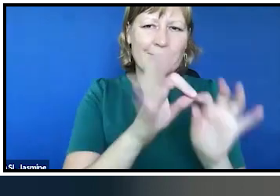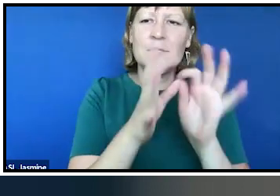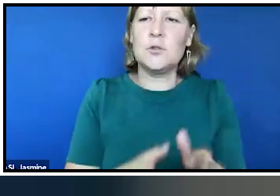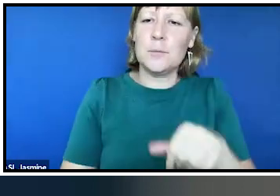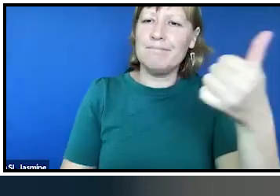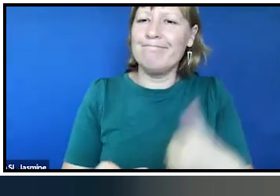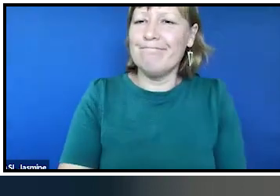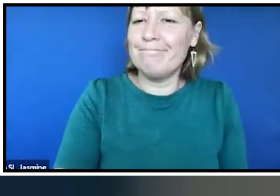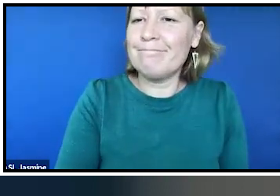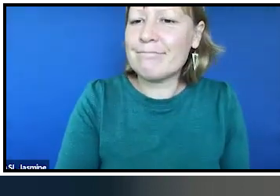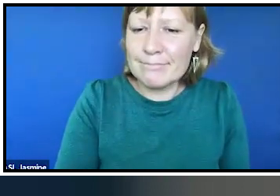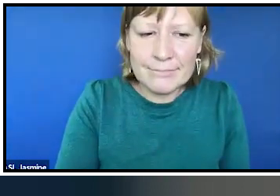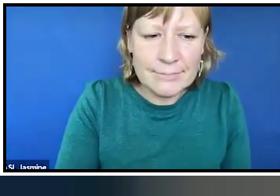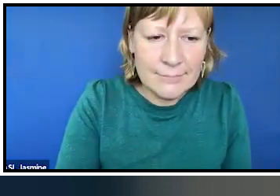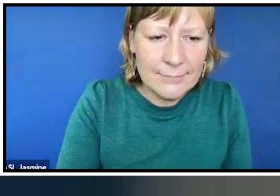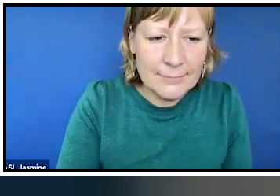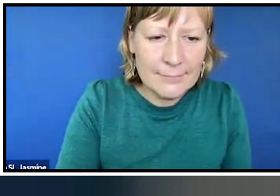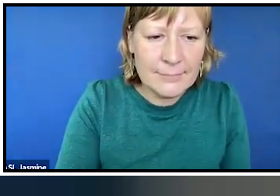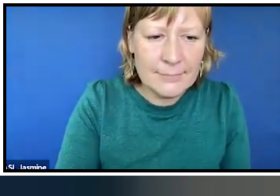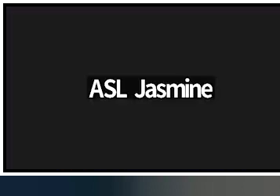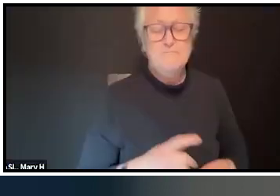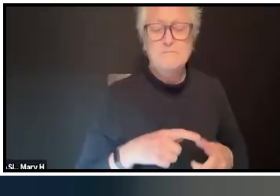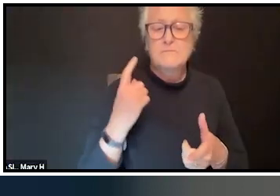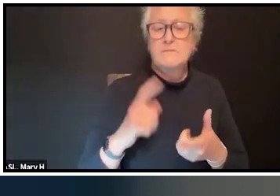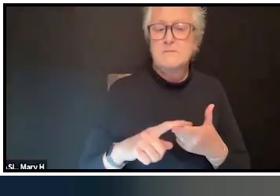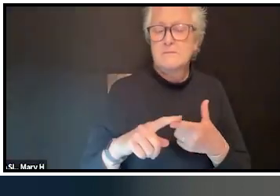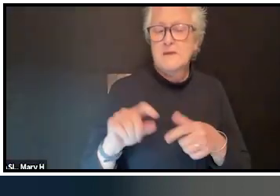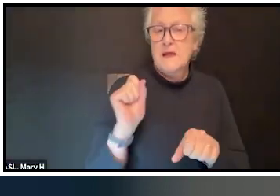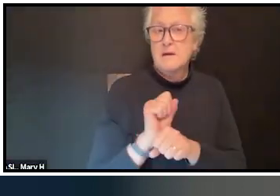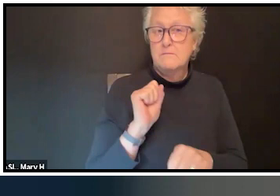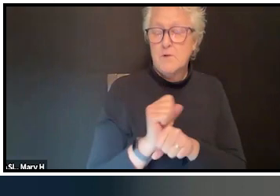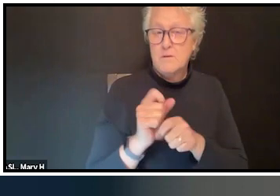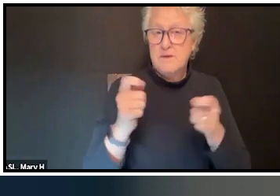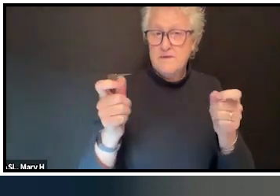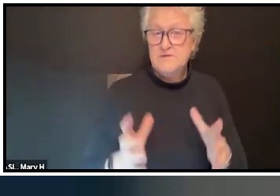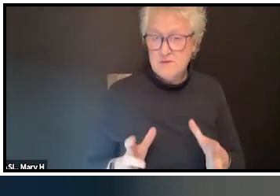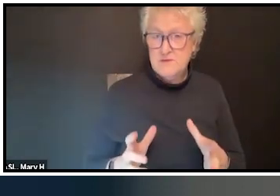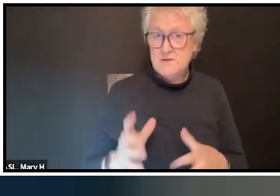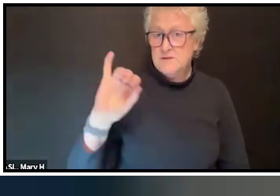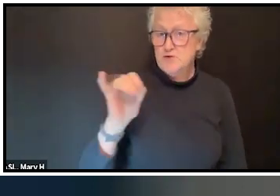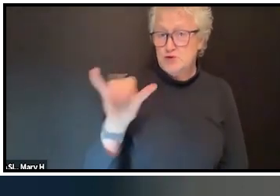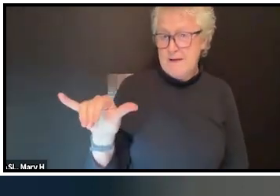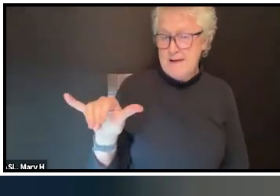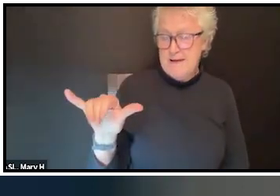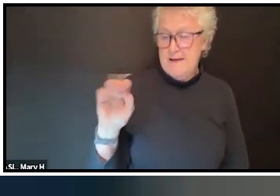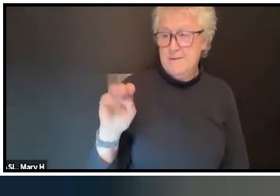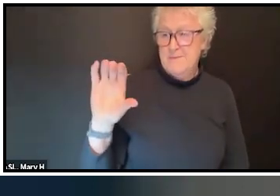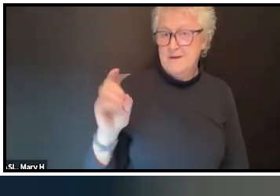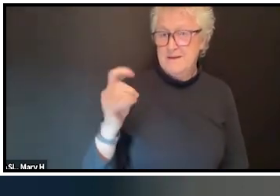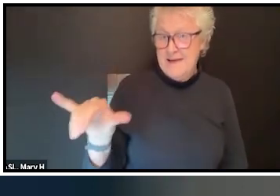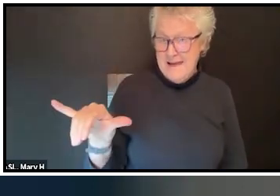transition. And then Employment Administrator Jay McKay and I were also invited to share information during the